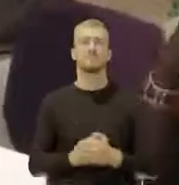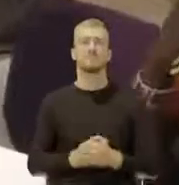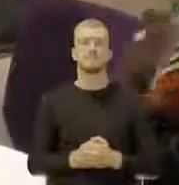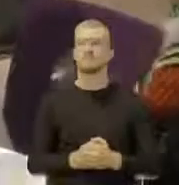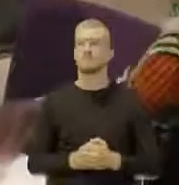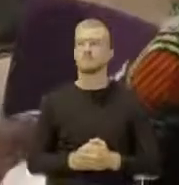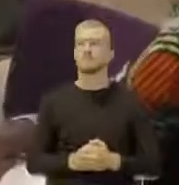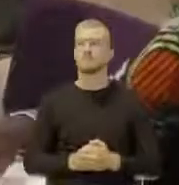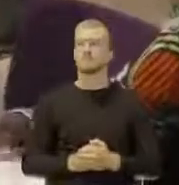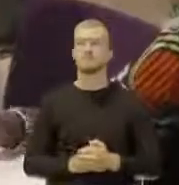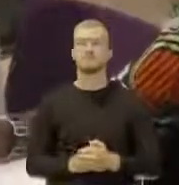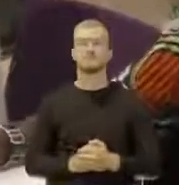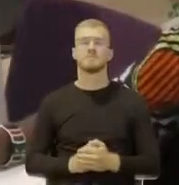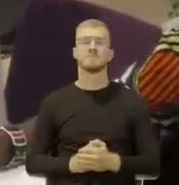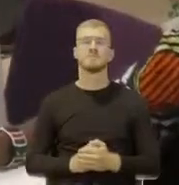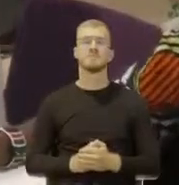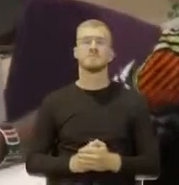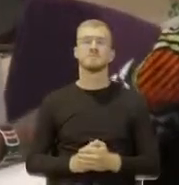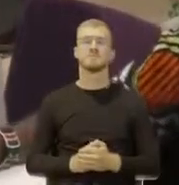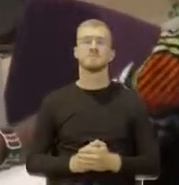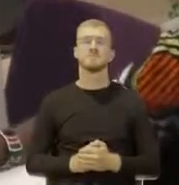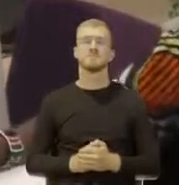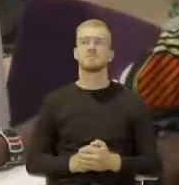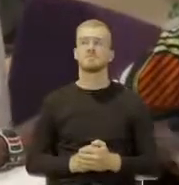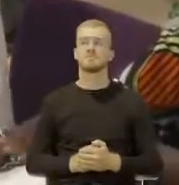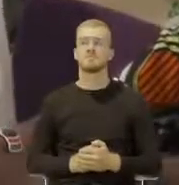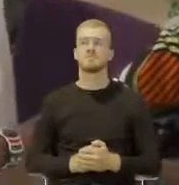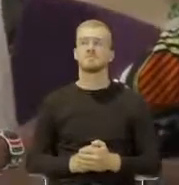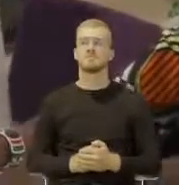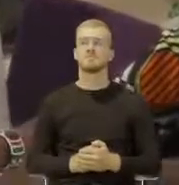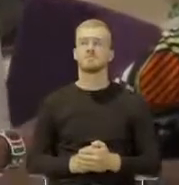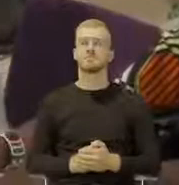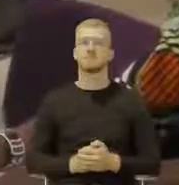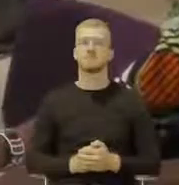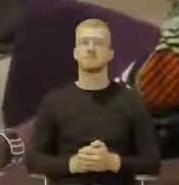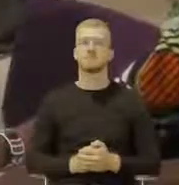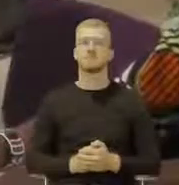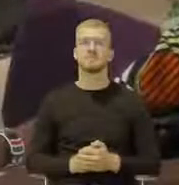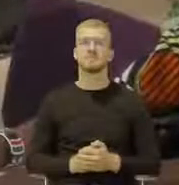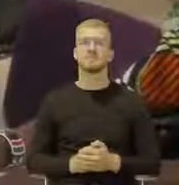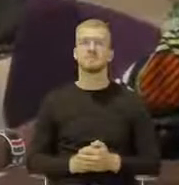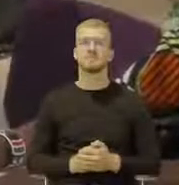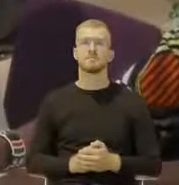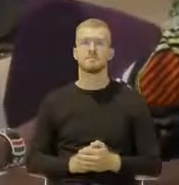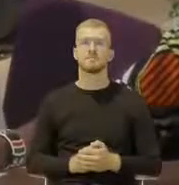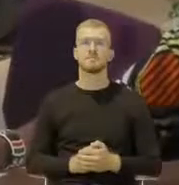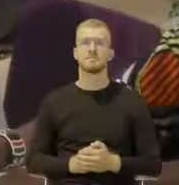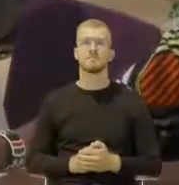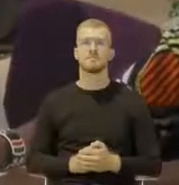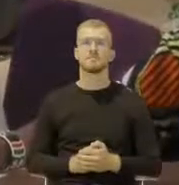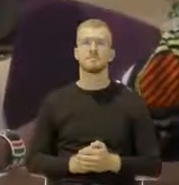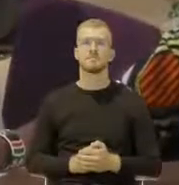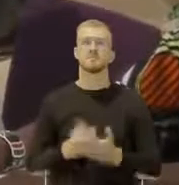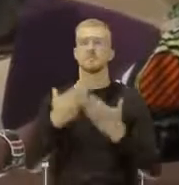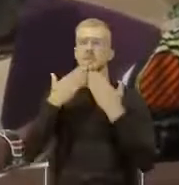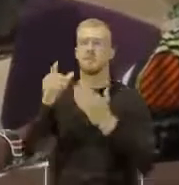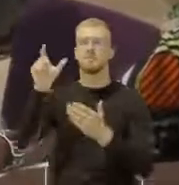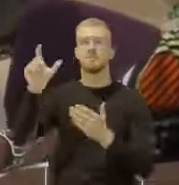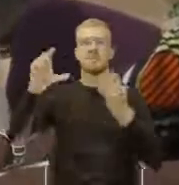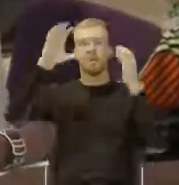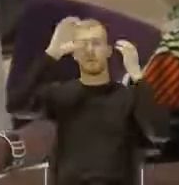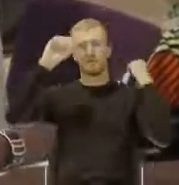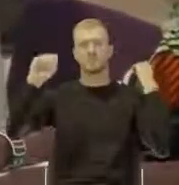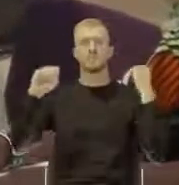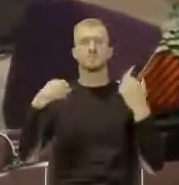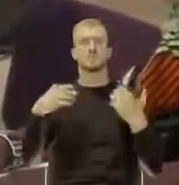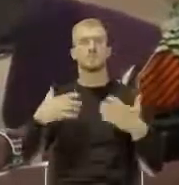Thank you very much, Ambassador. We have no doubt that there will be a red carpet there. And in fact, I'm thinking of the ICLEI colleagues who have